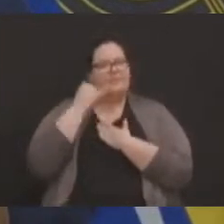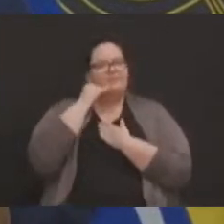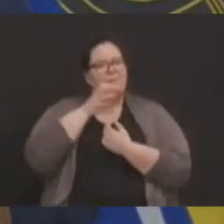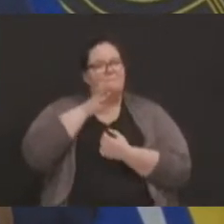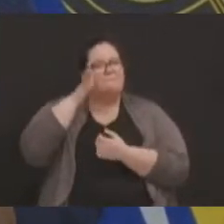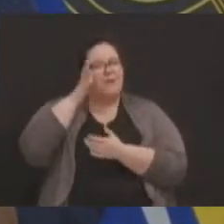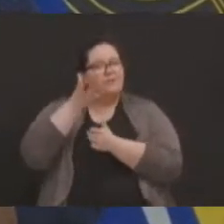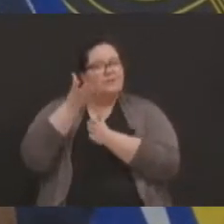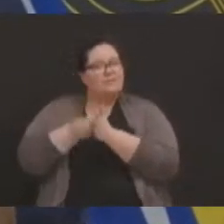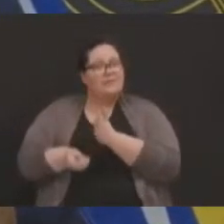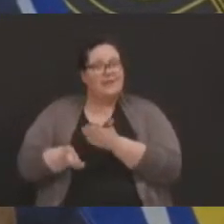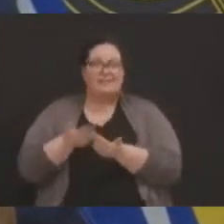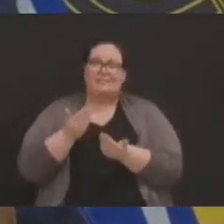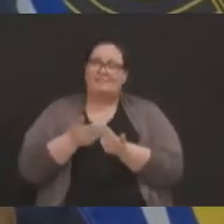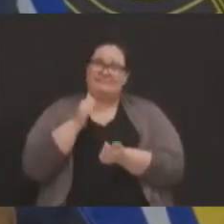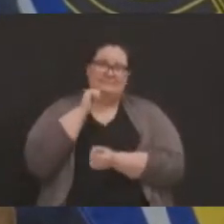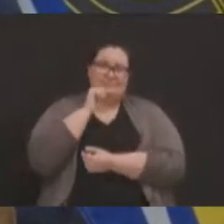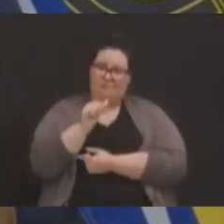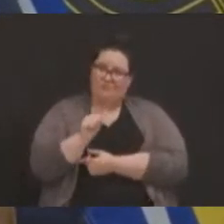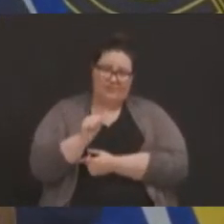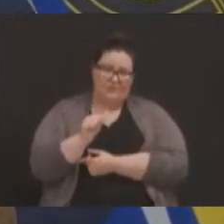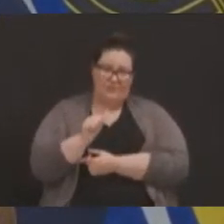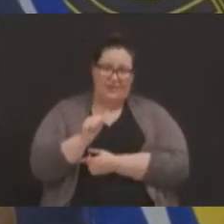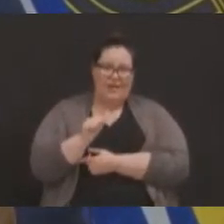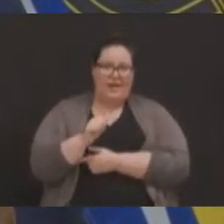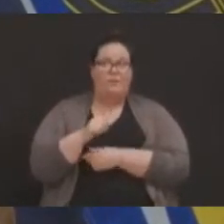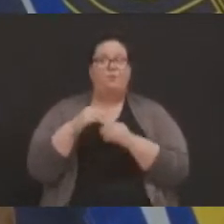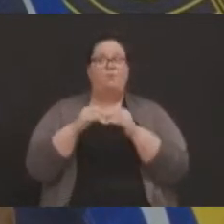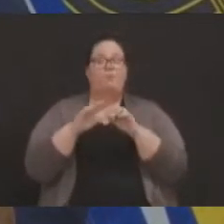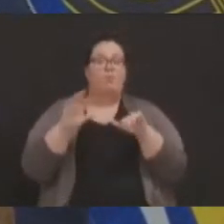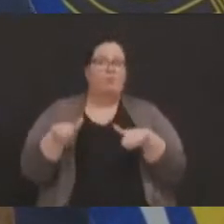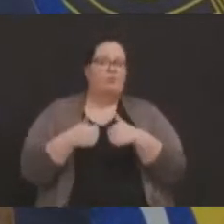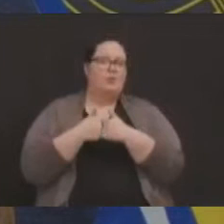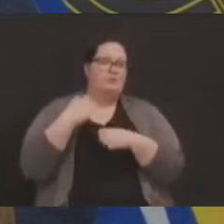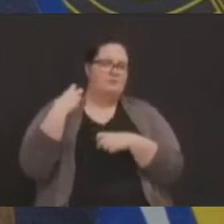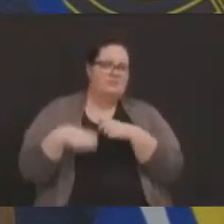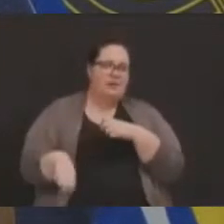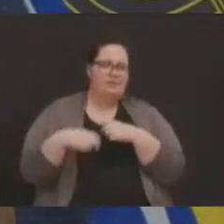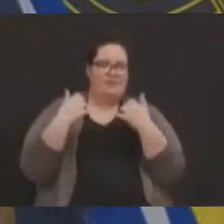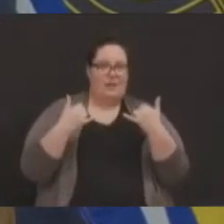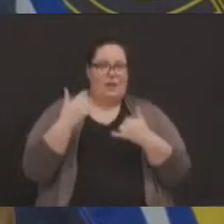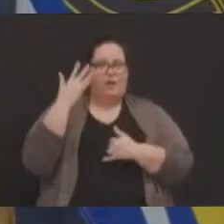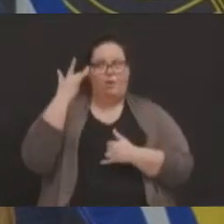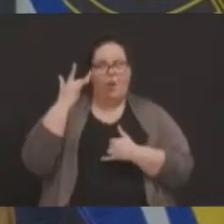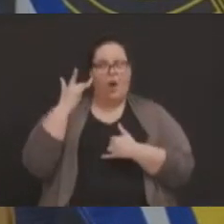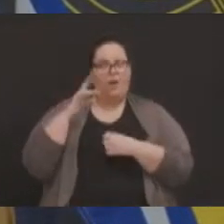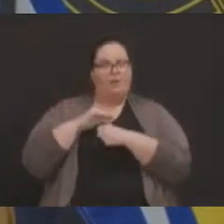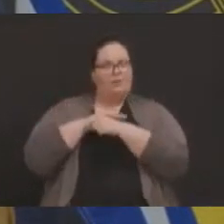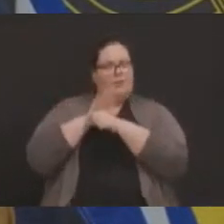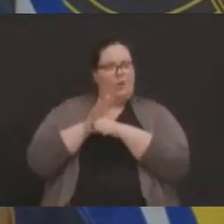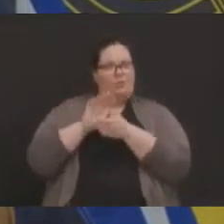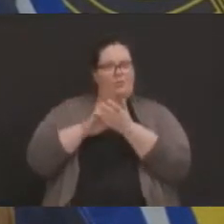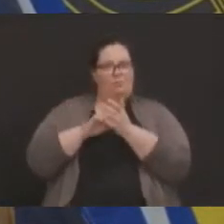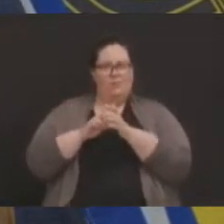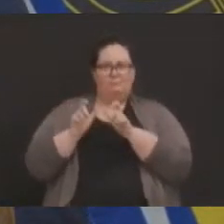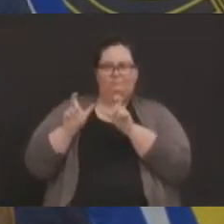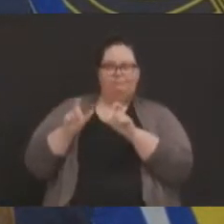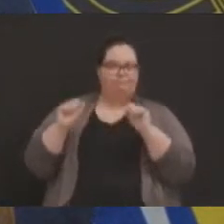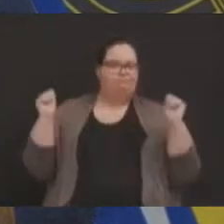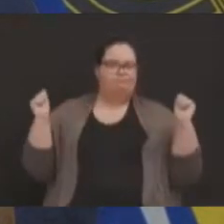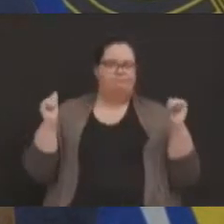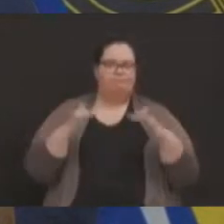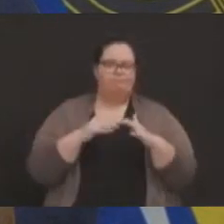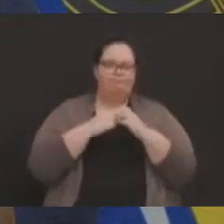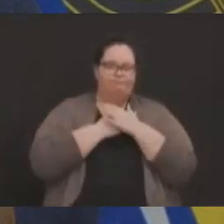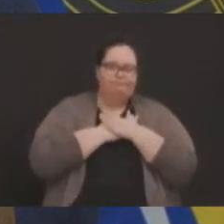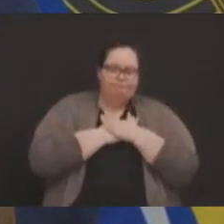to. Our thoughts and prayers are with the Higgs family today and in the days ahead as they deal with this heartbreaking loss.